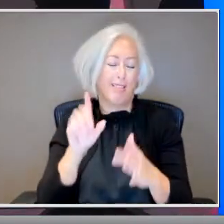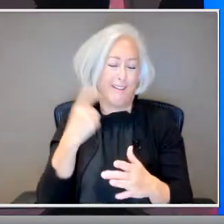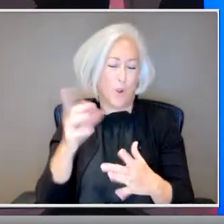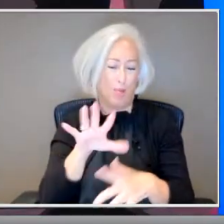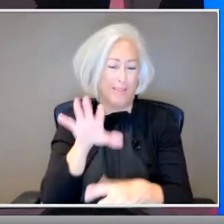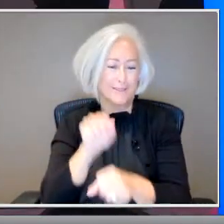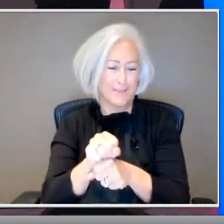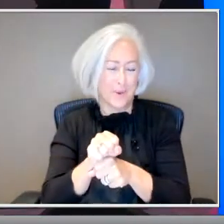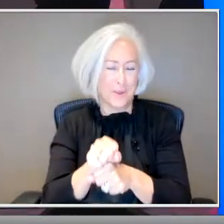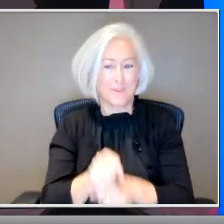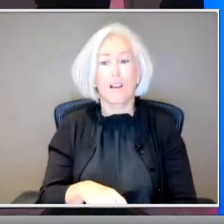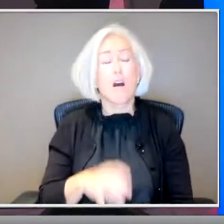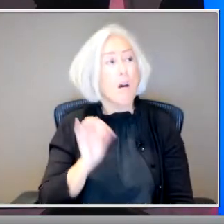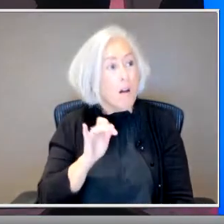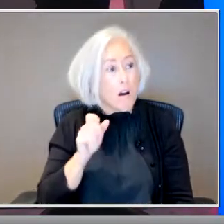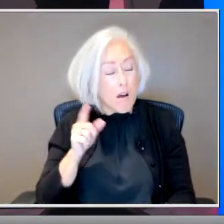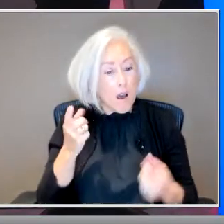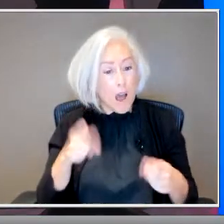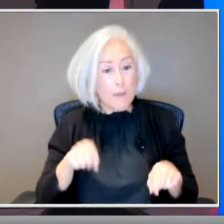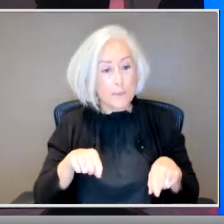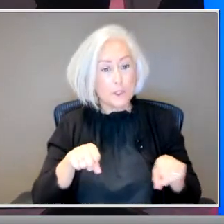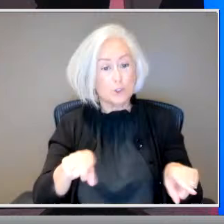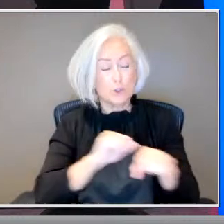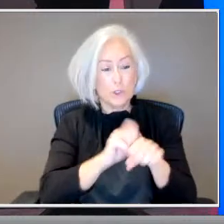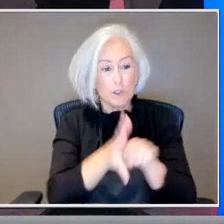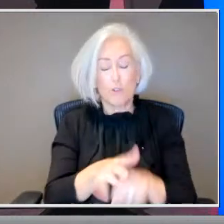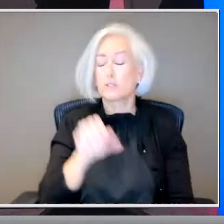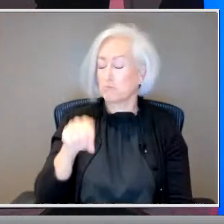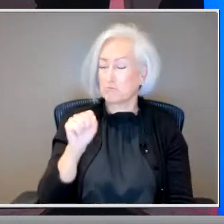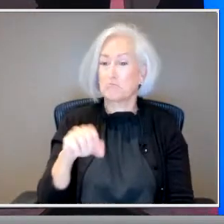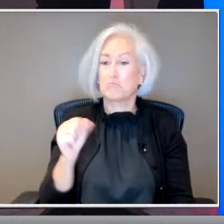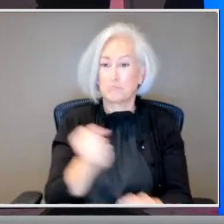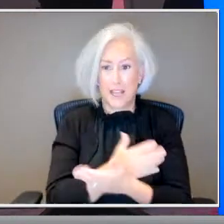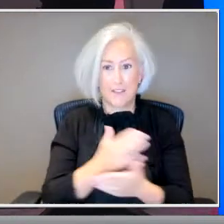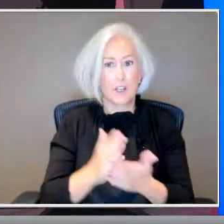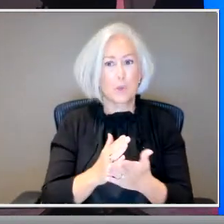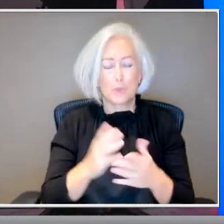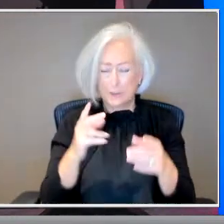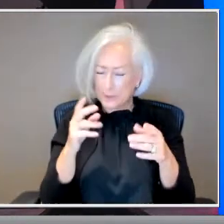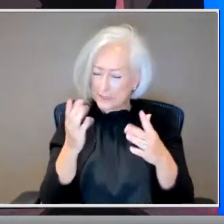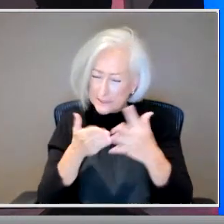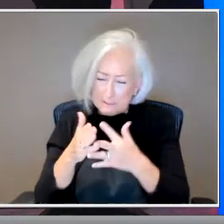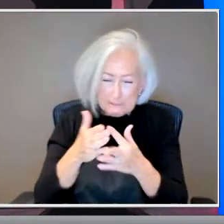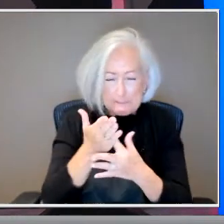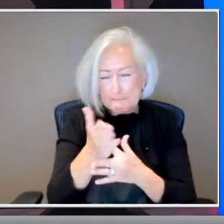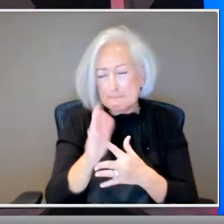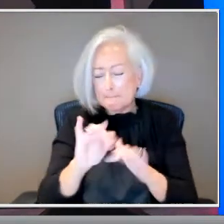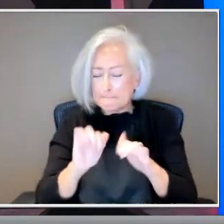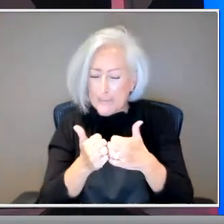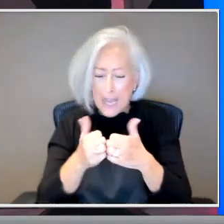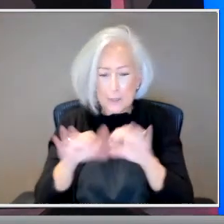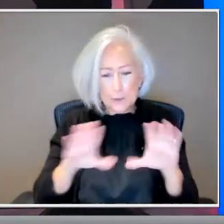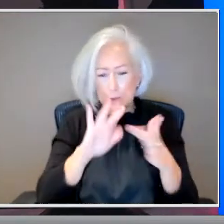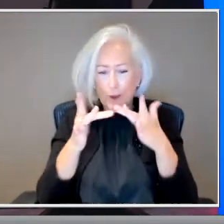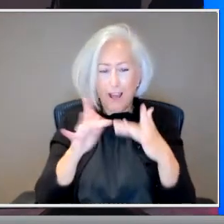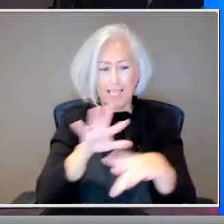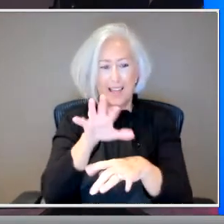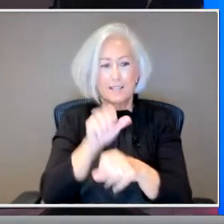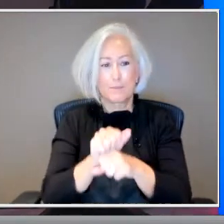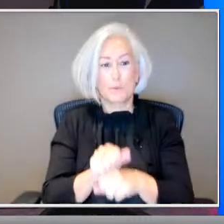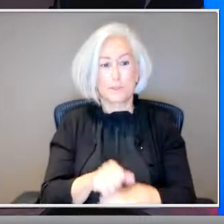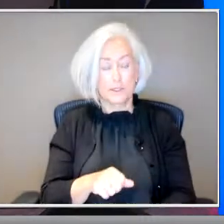happening during COVID, when everybody was just navigating the virtual visits for the first time. Did you ever babysit for Dr.